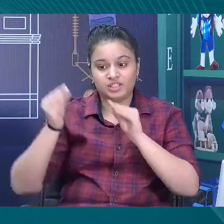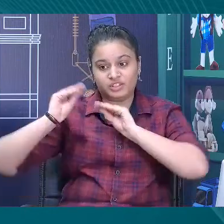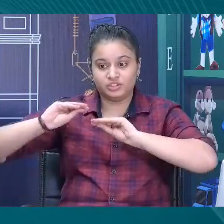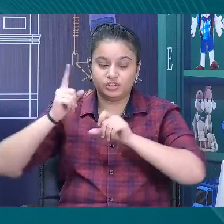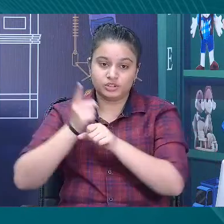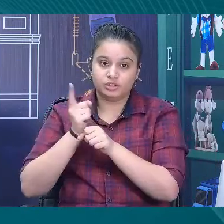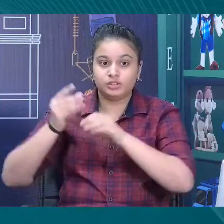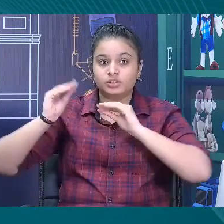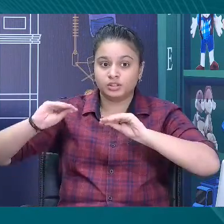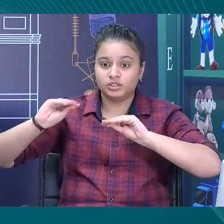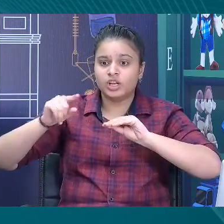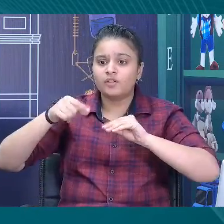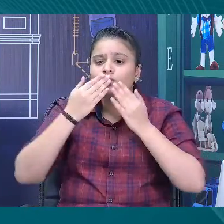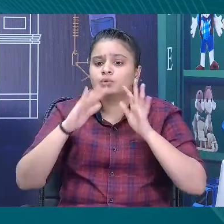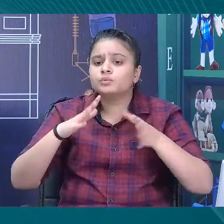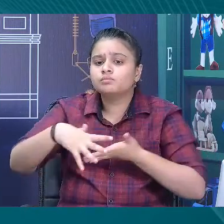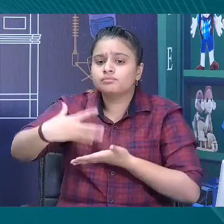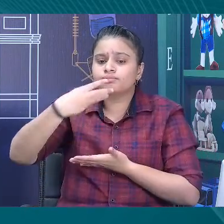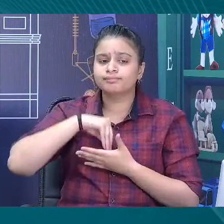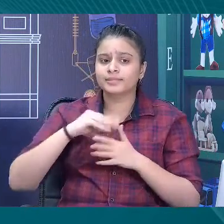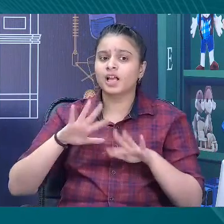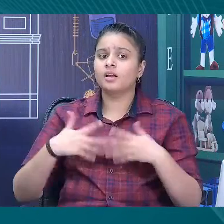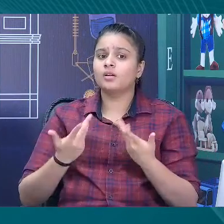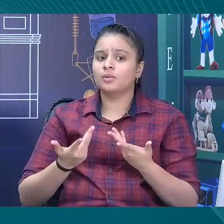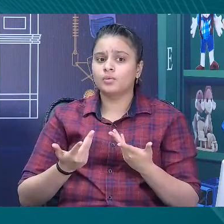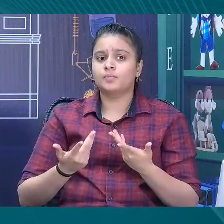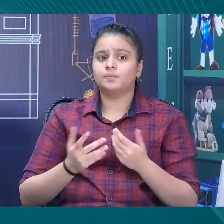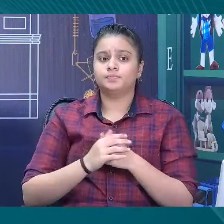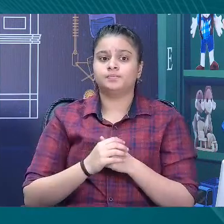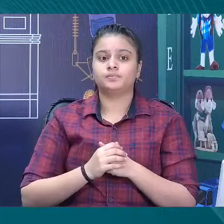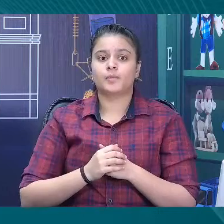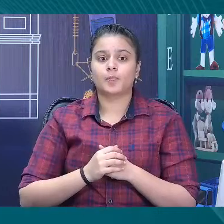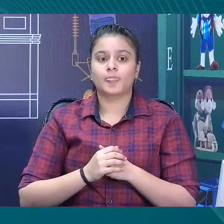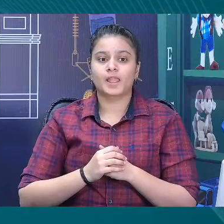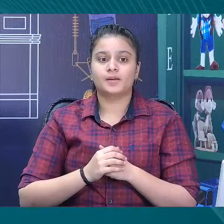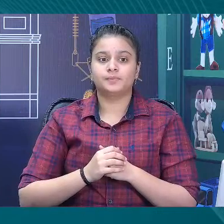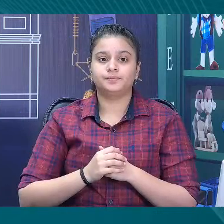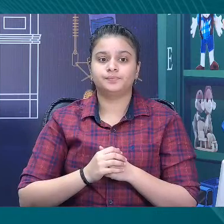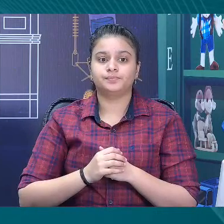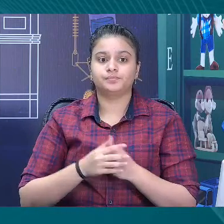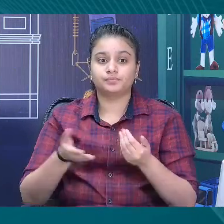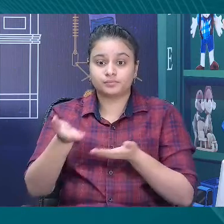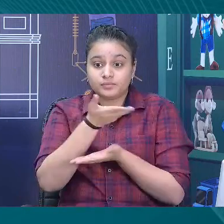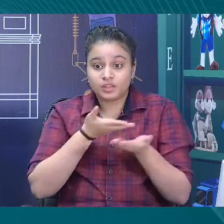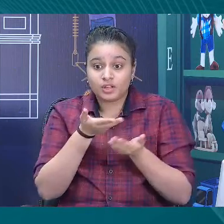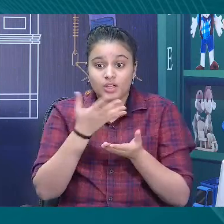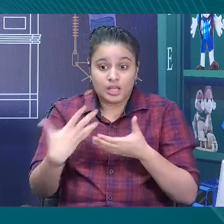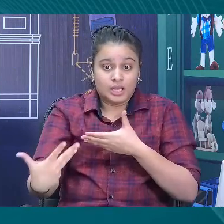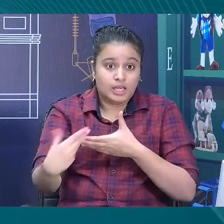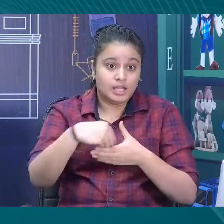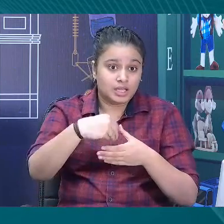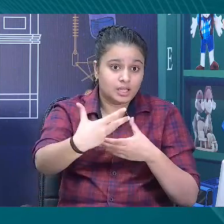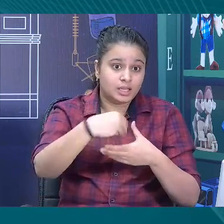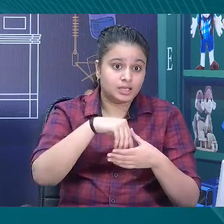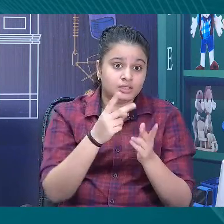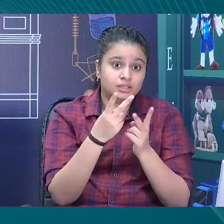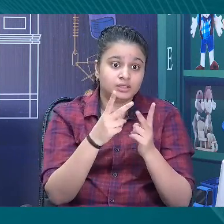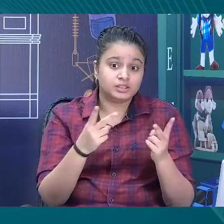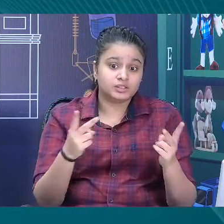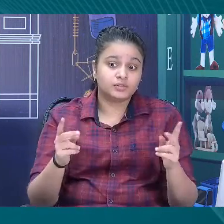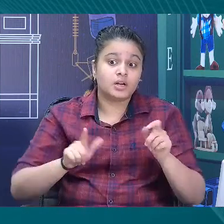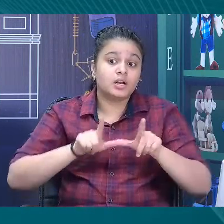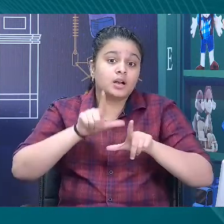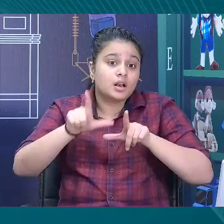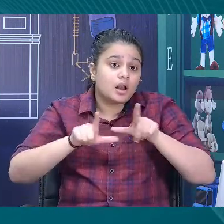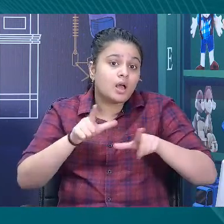teaching. Okay. And then also that we have to include the different types of